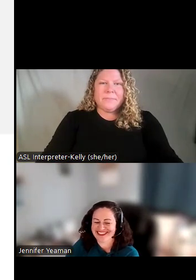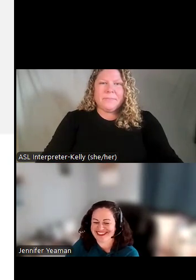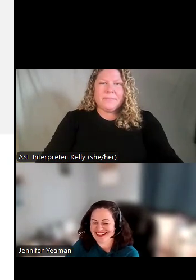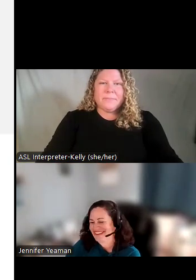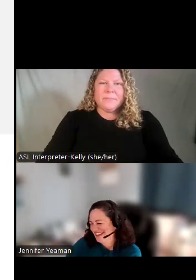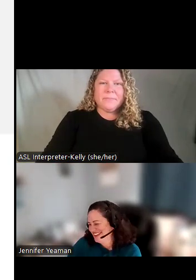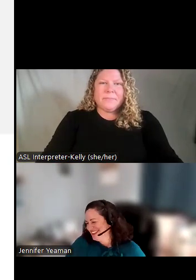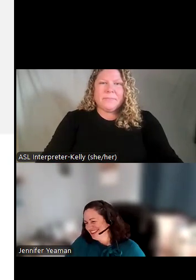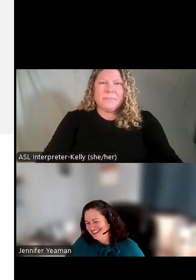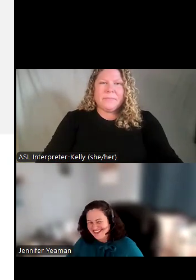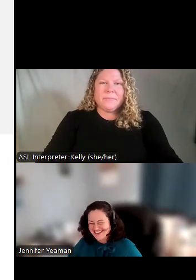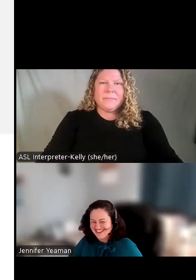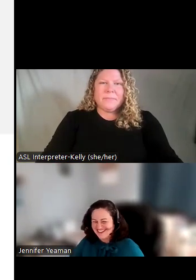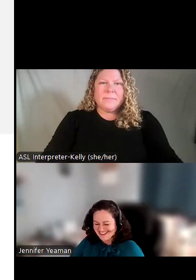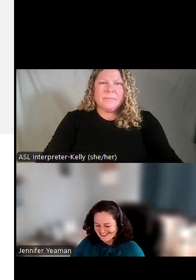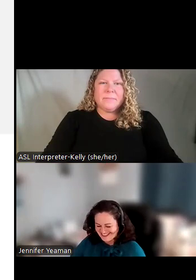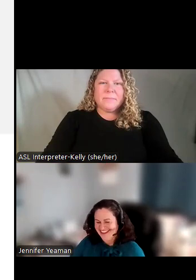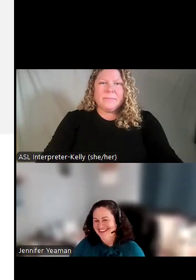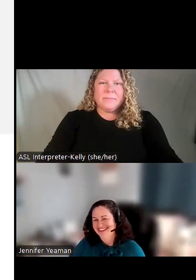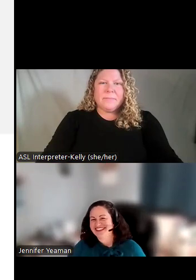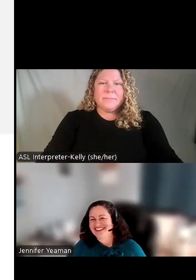And your 1 minute starts now.